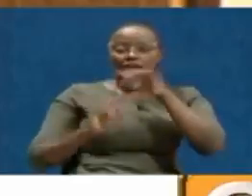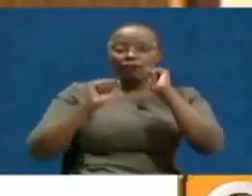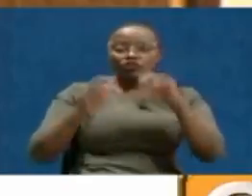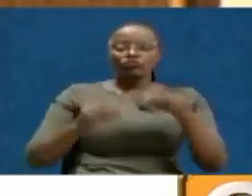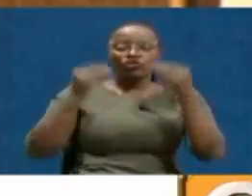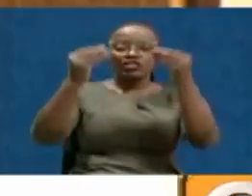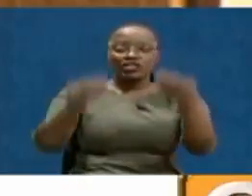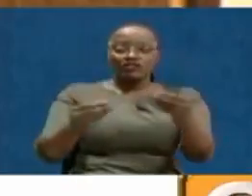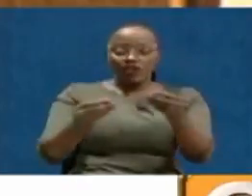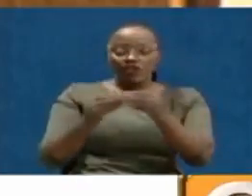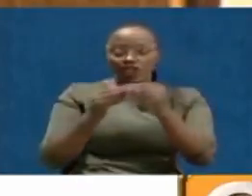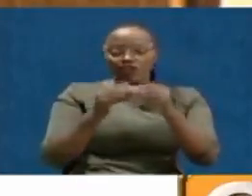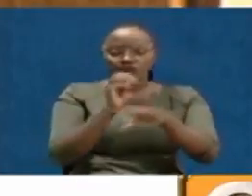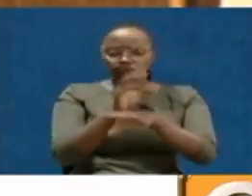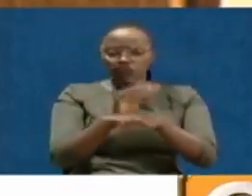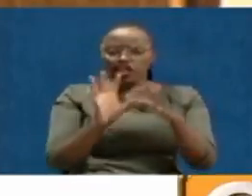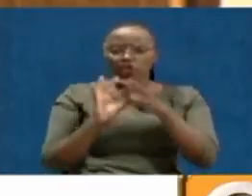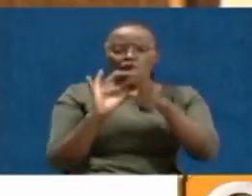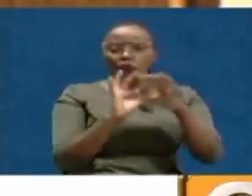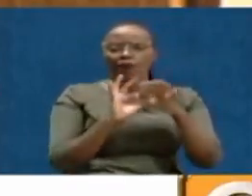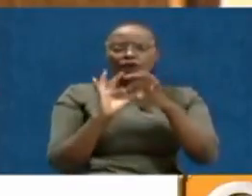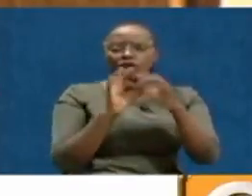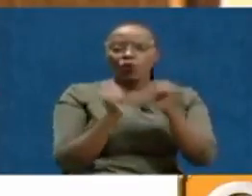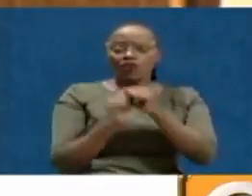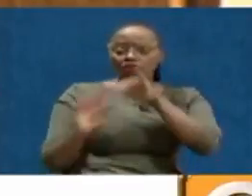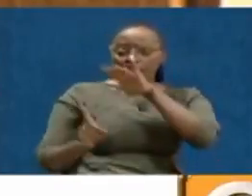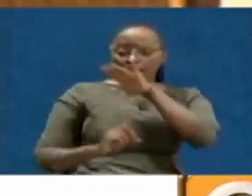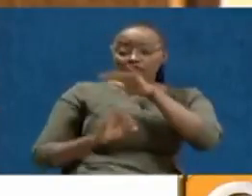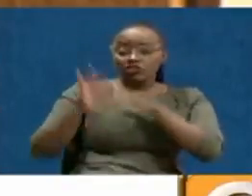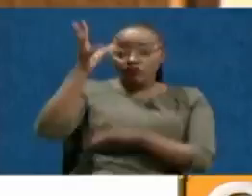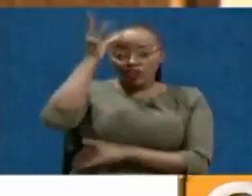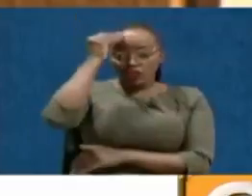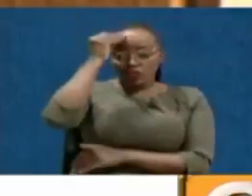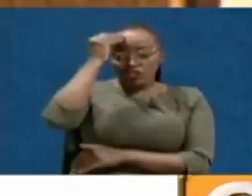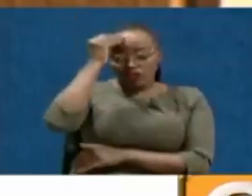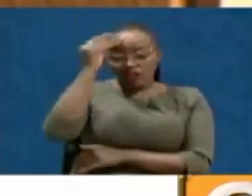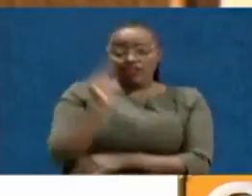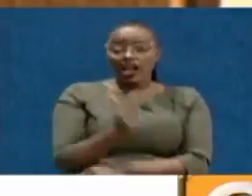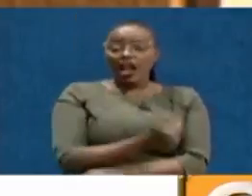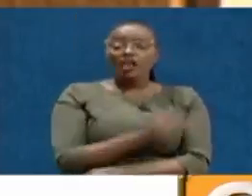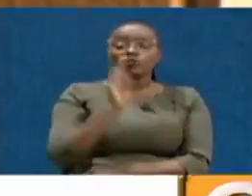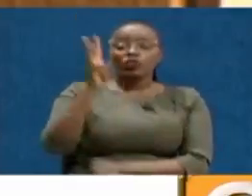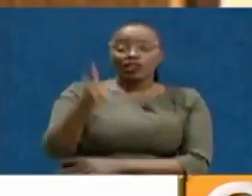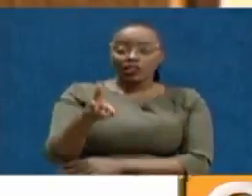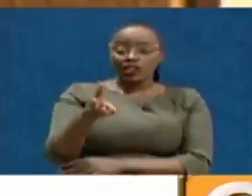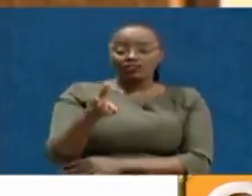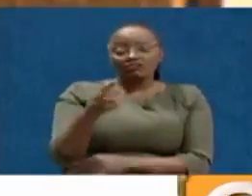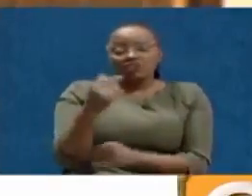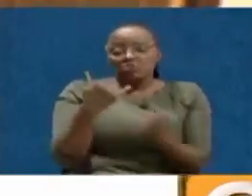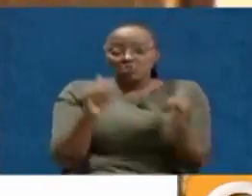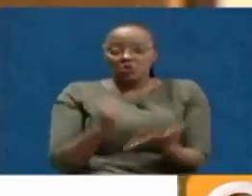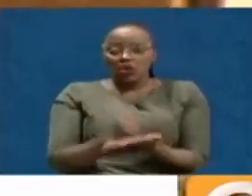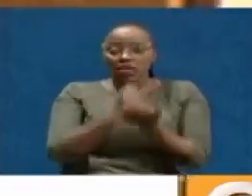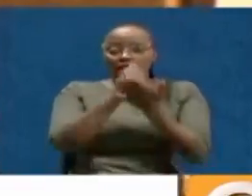provide guidance in collaboration with the Minister of Education. And for us, we shall basically